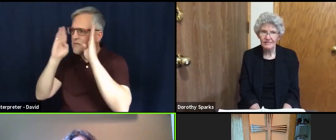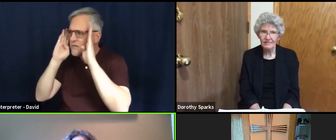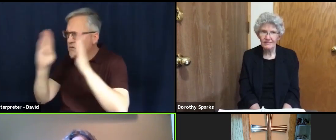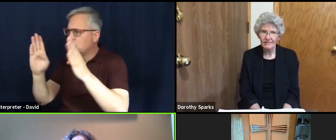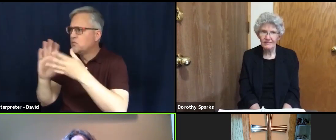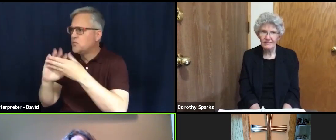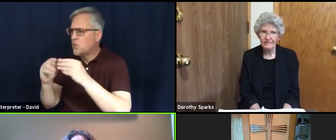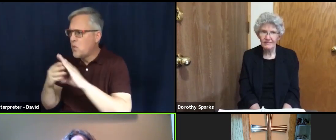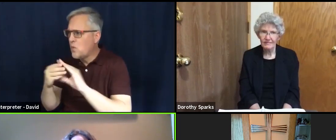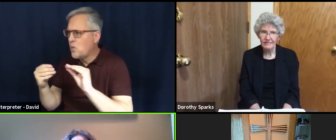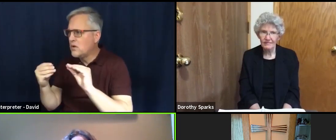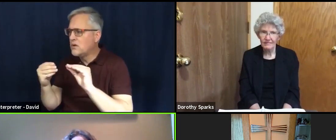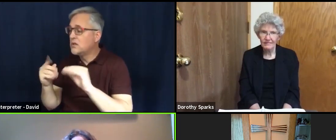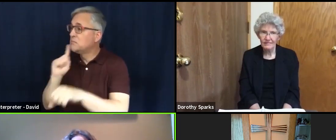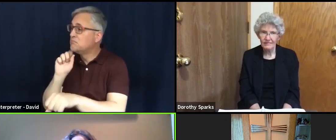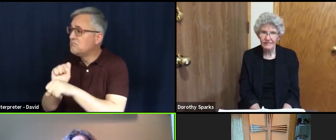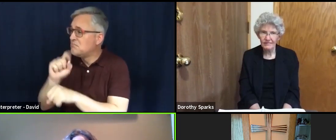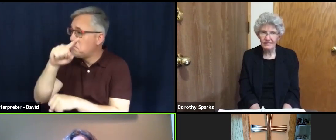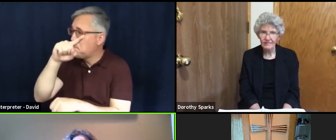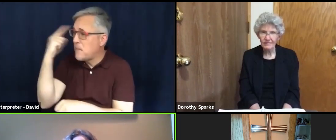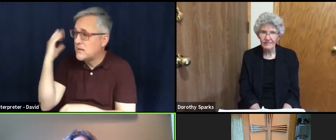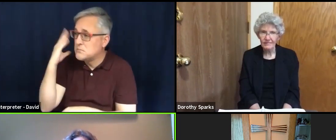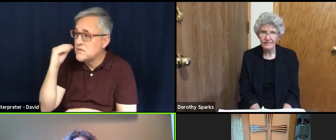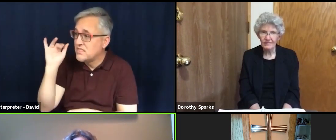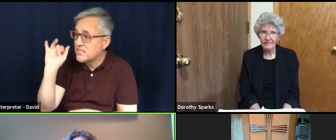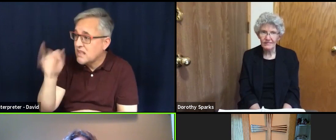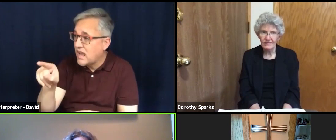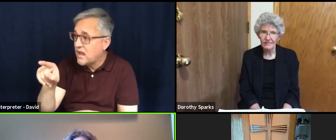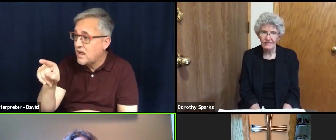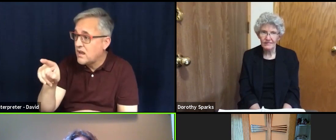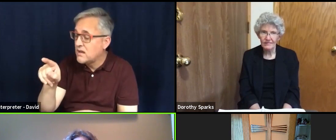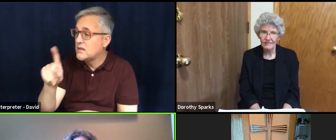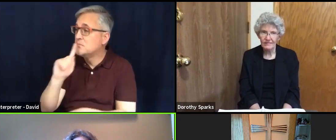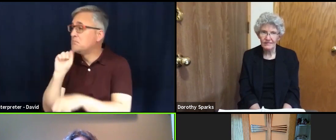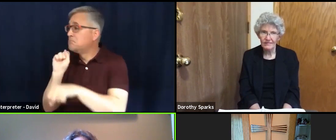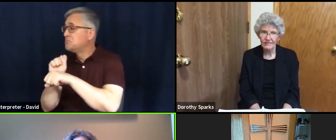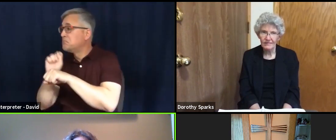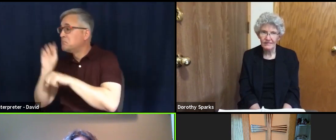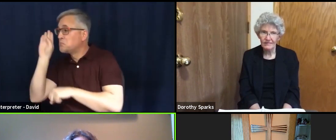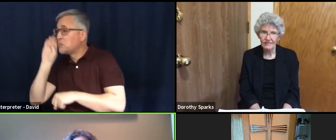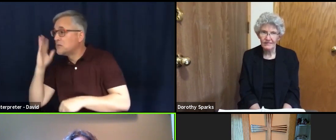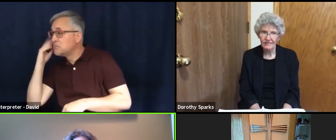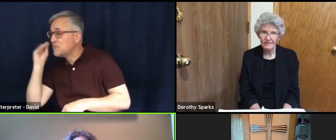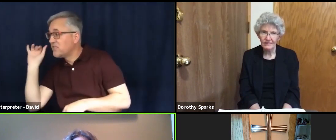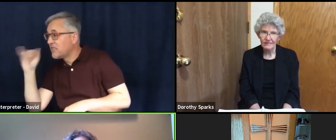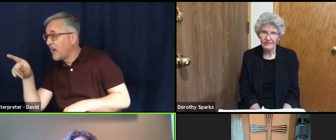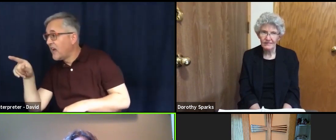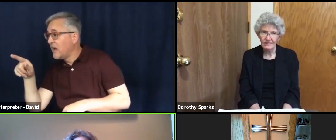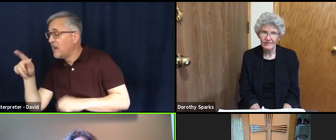and Brown and Indigenous brothers and sisters are experiencing.